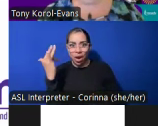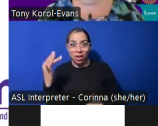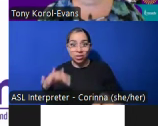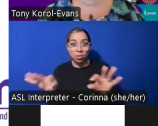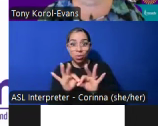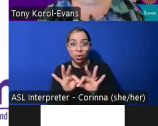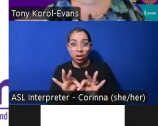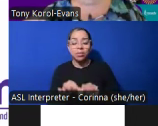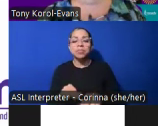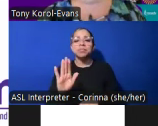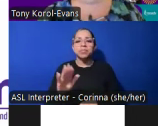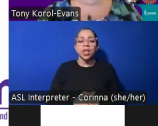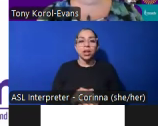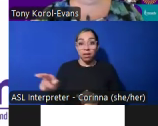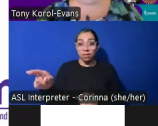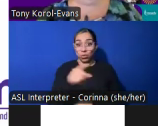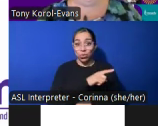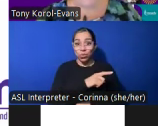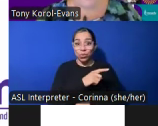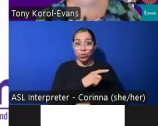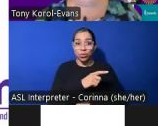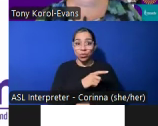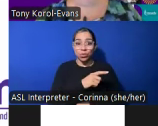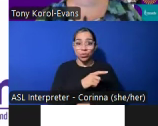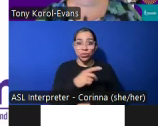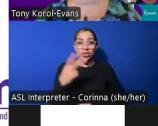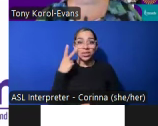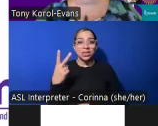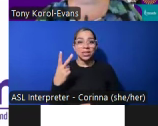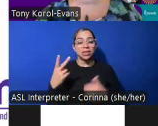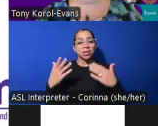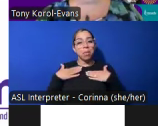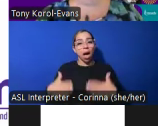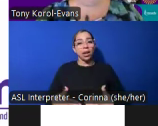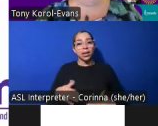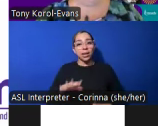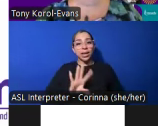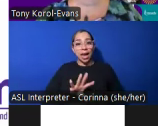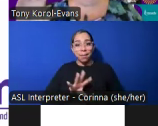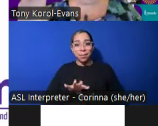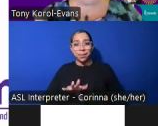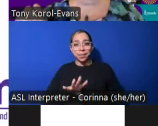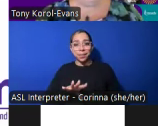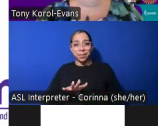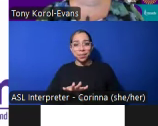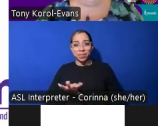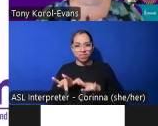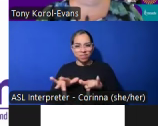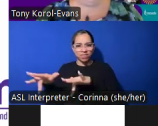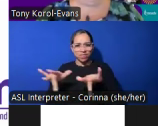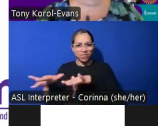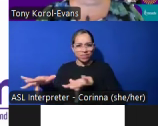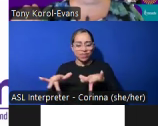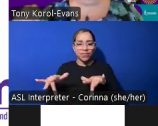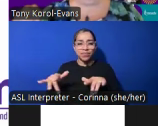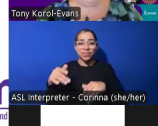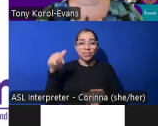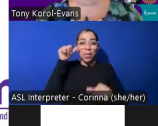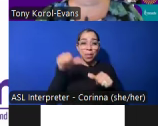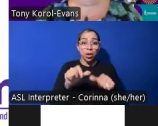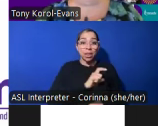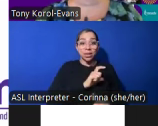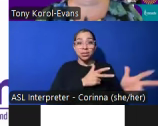have any of you ever seen any of the body cam footage from the stop that was made by the police in